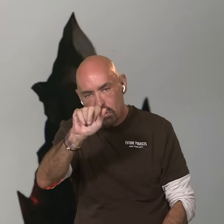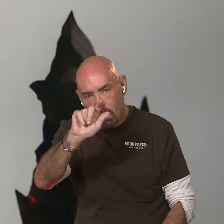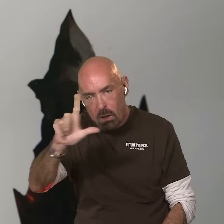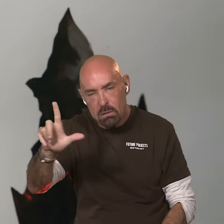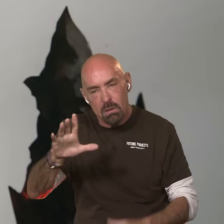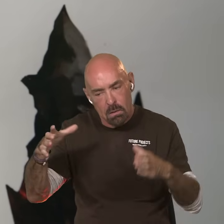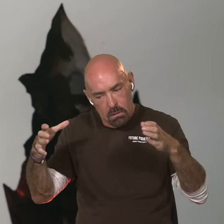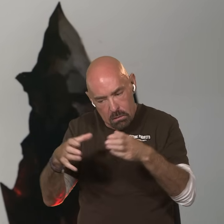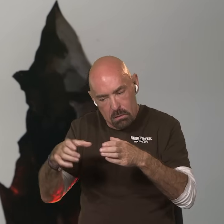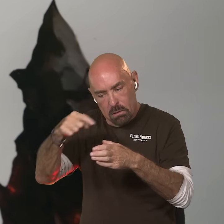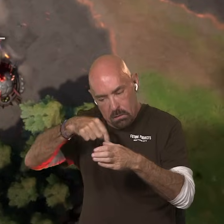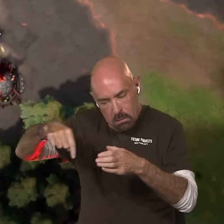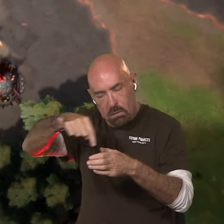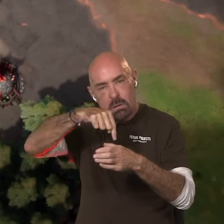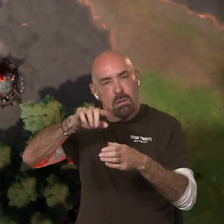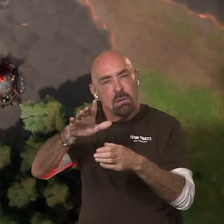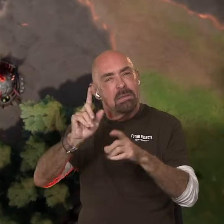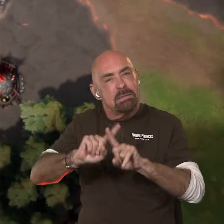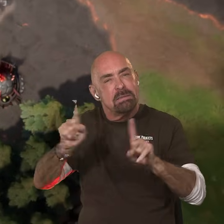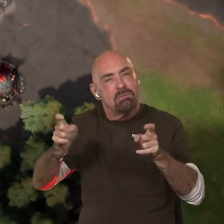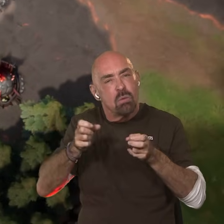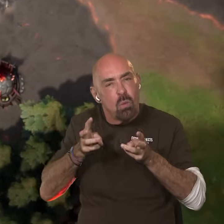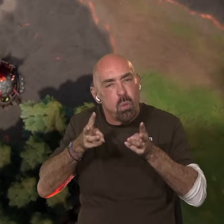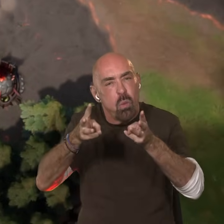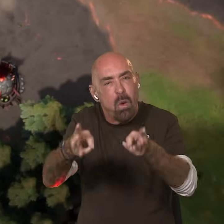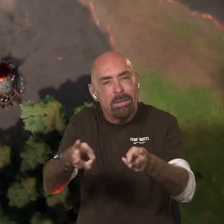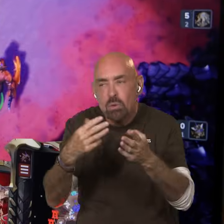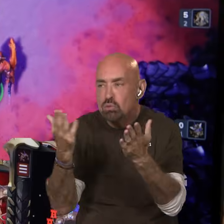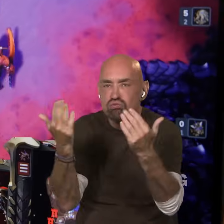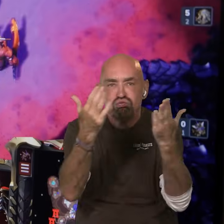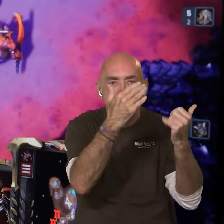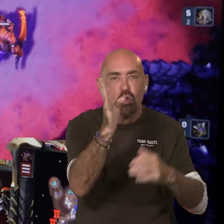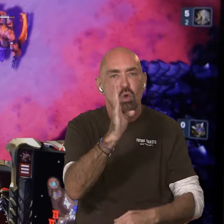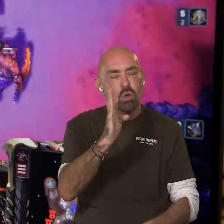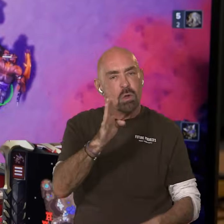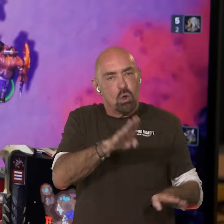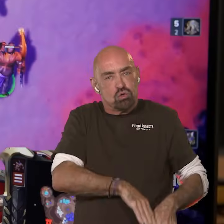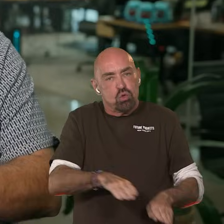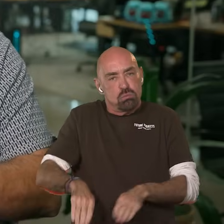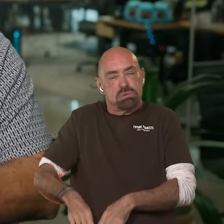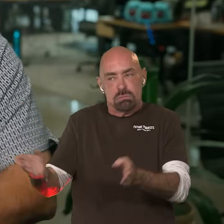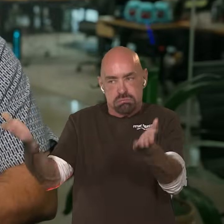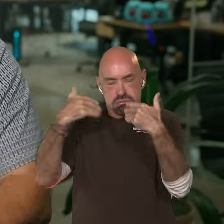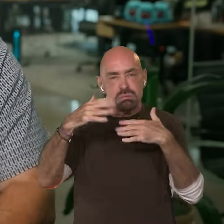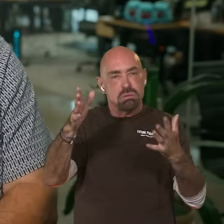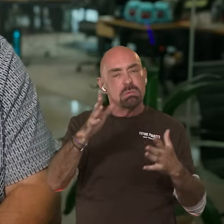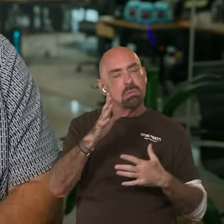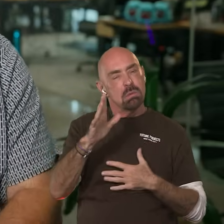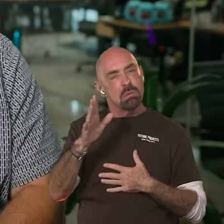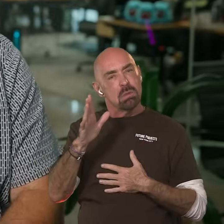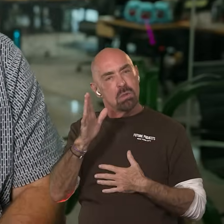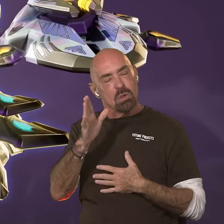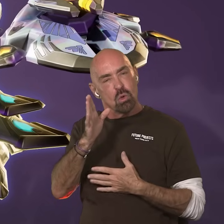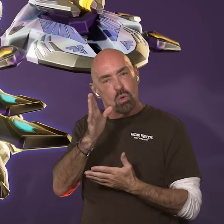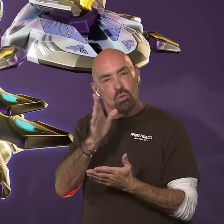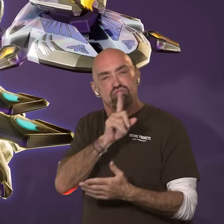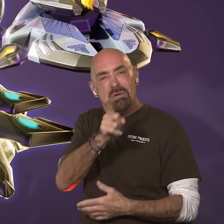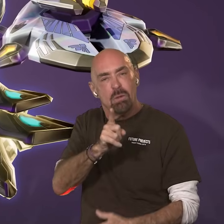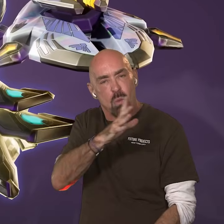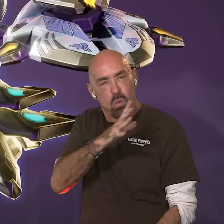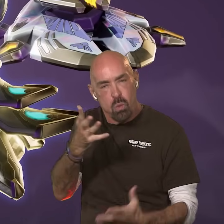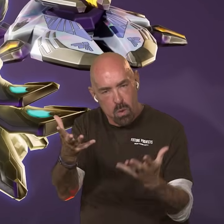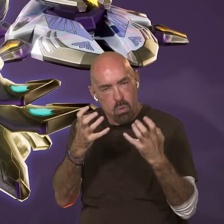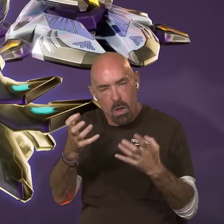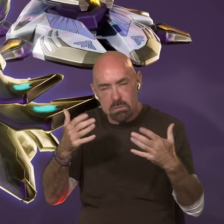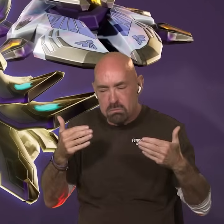the idea of a unit-focused faction that could have a different way of summoning their troops into the battlefield. With the Celestials, when we started out, we really